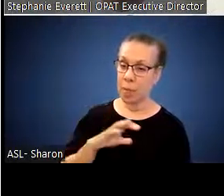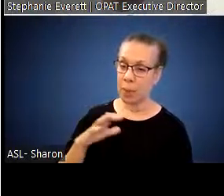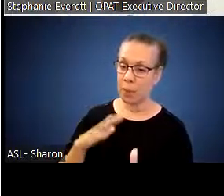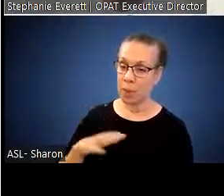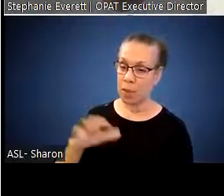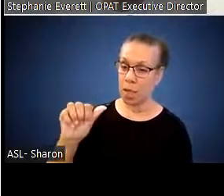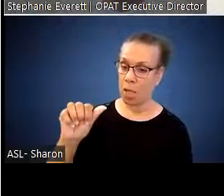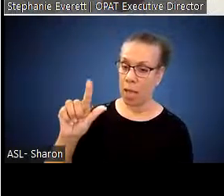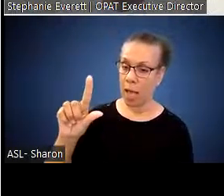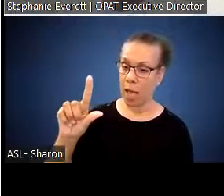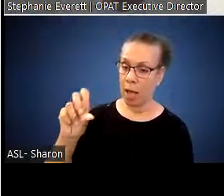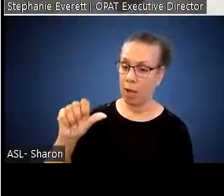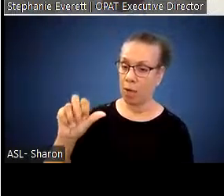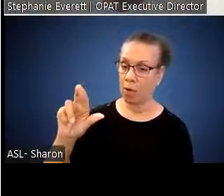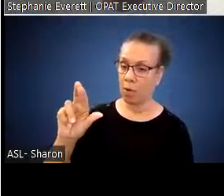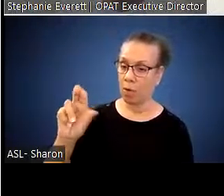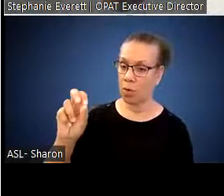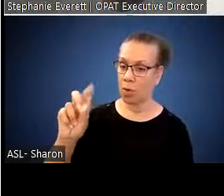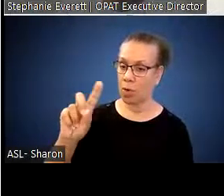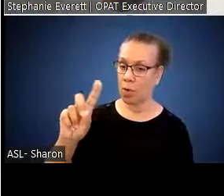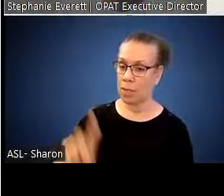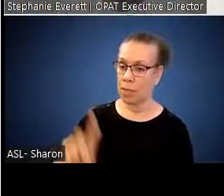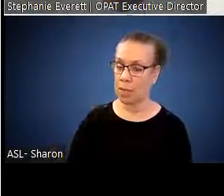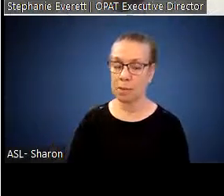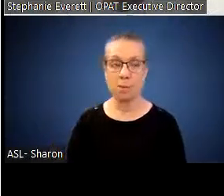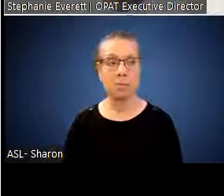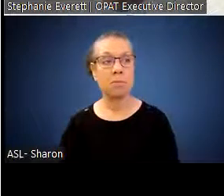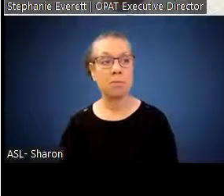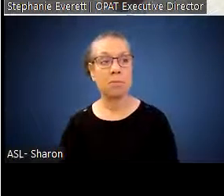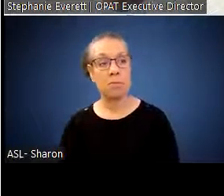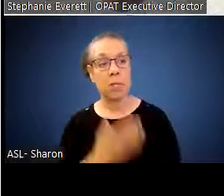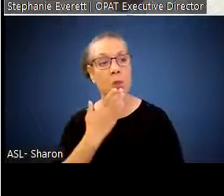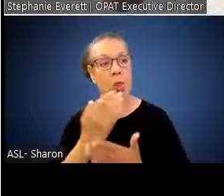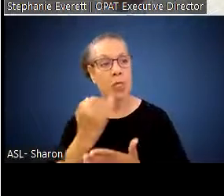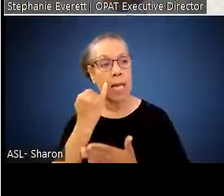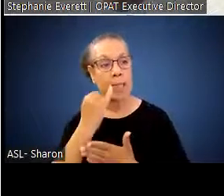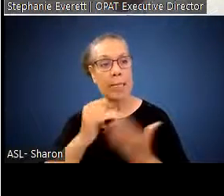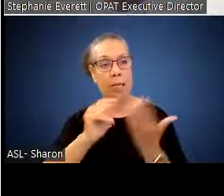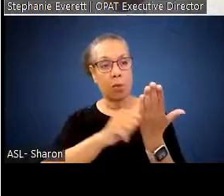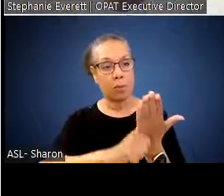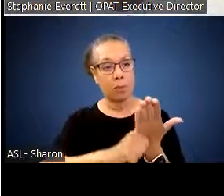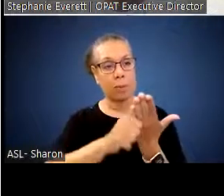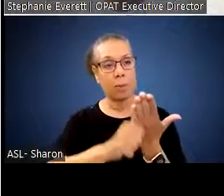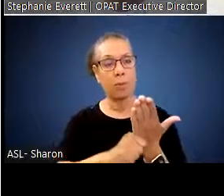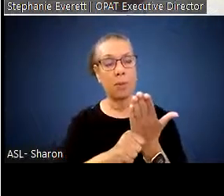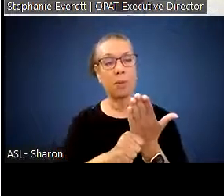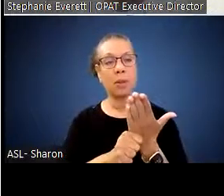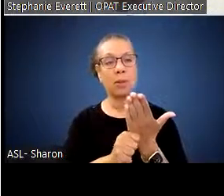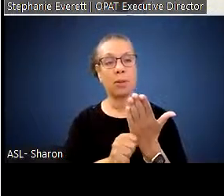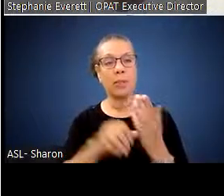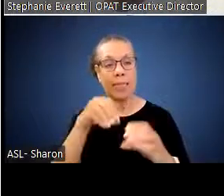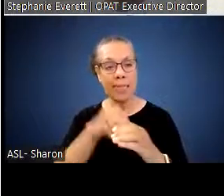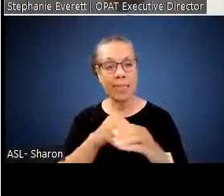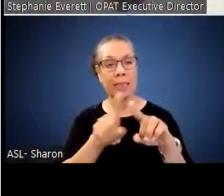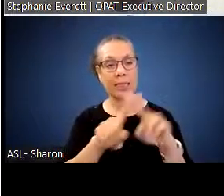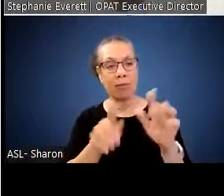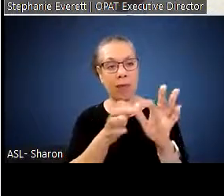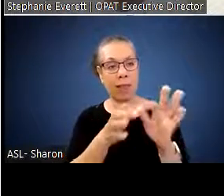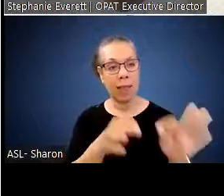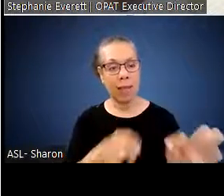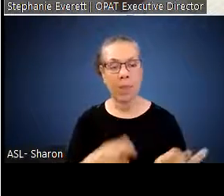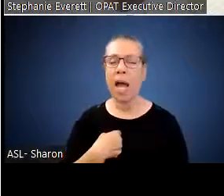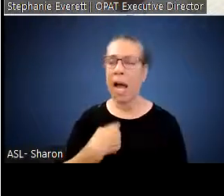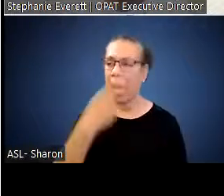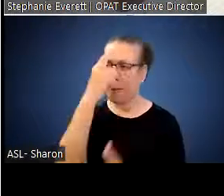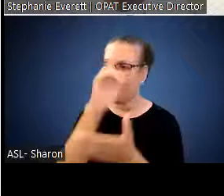I think that's a great idea, and the fact that you all are doing it, happy that that's happening. I think the